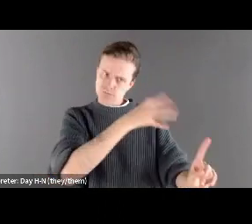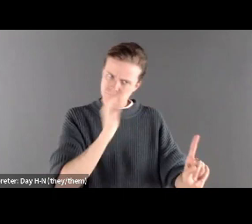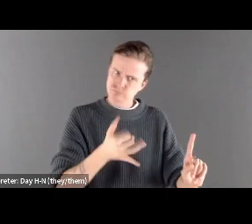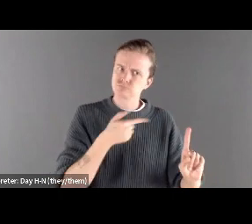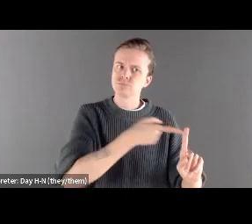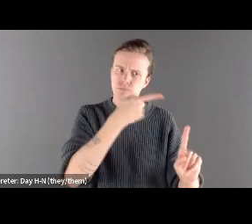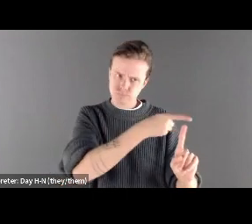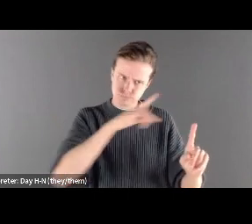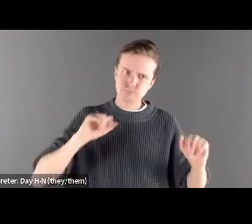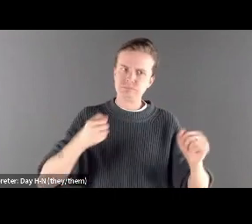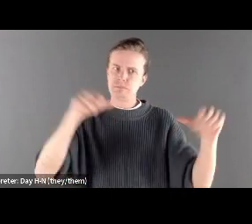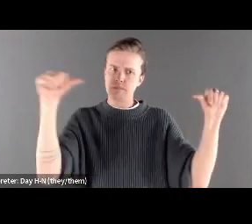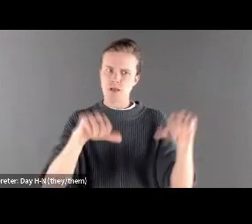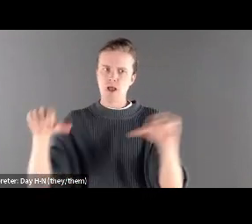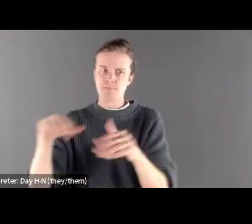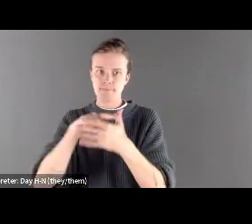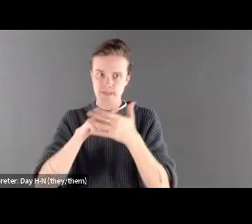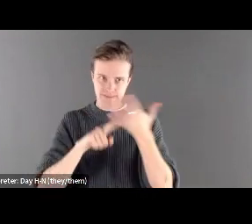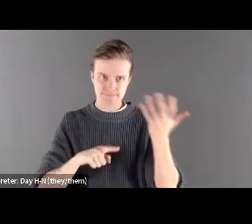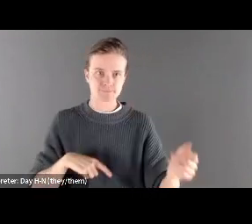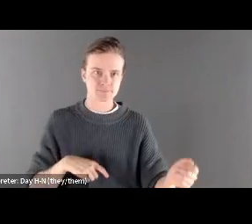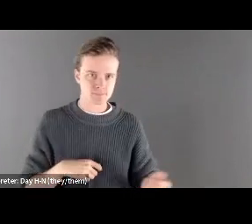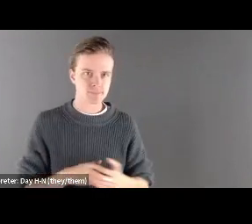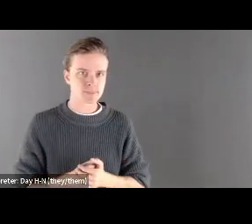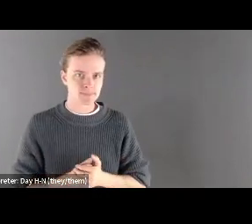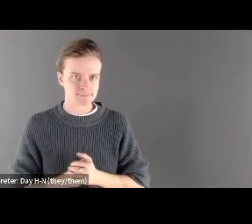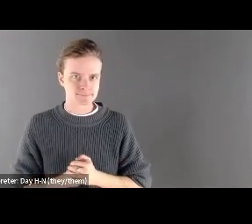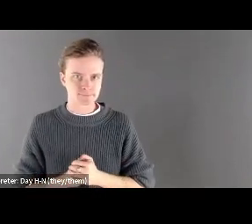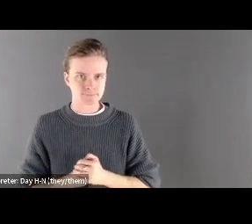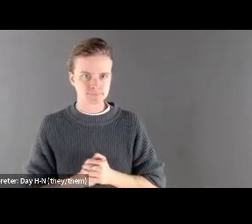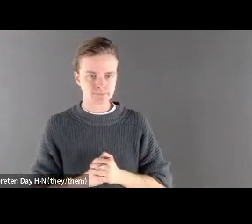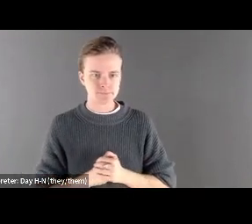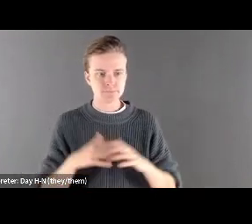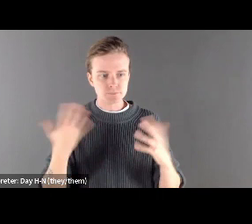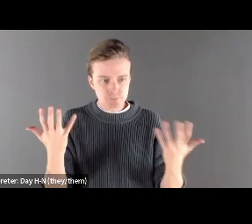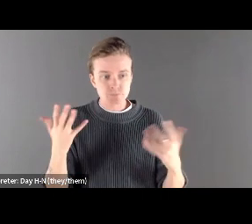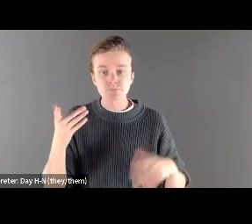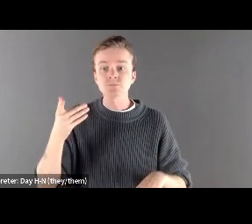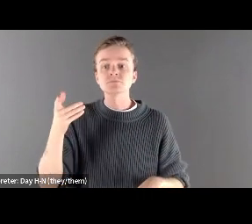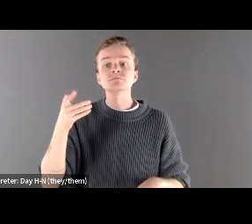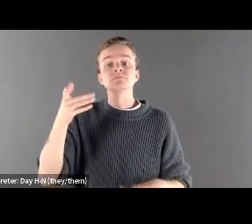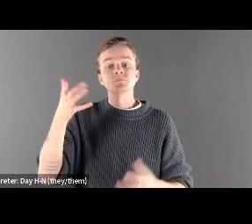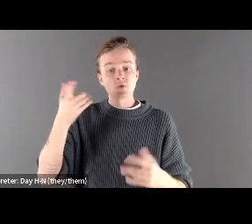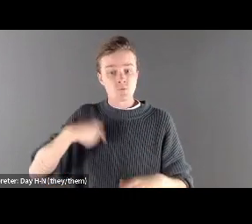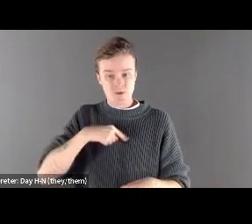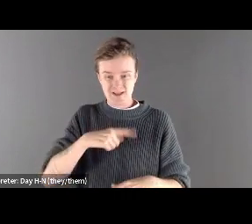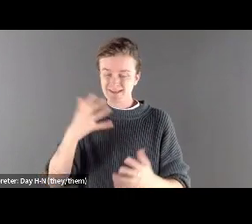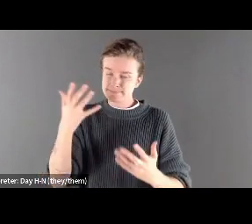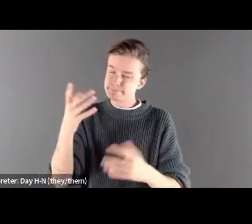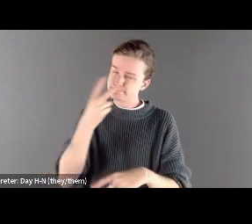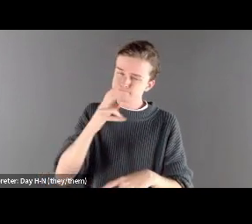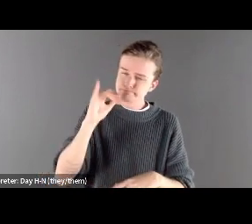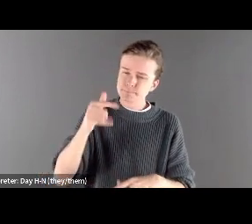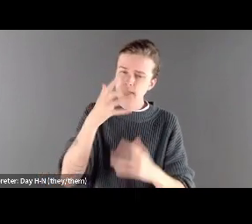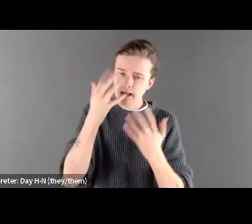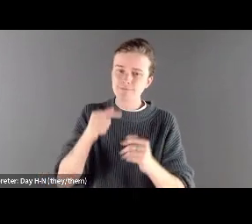against BLM protesters in particular, as well as any procurement of facial recognition technology is done by the NYPD, but they have not come through with